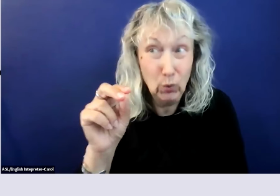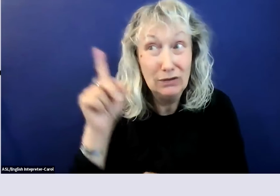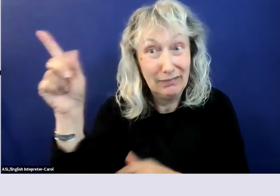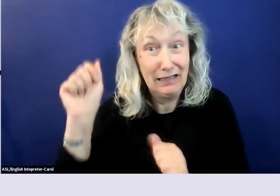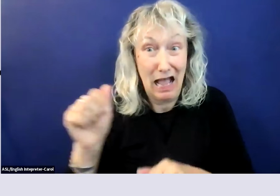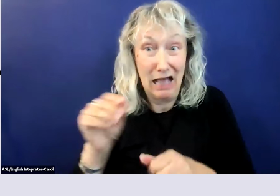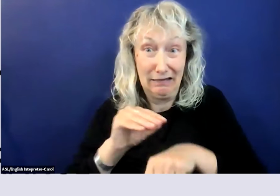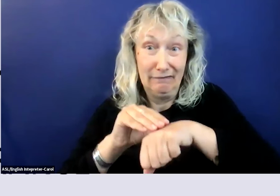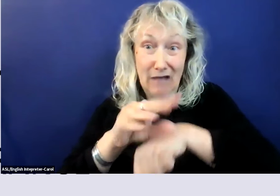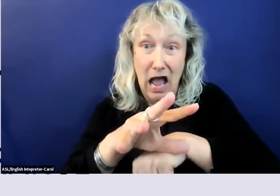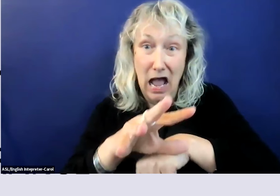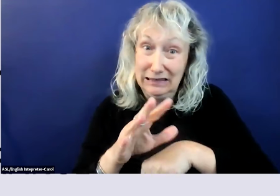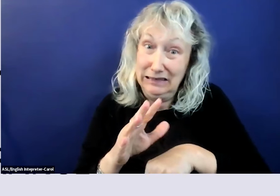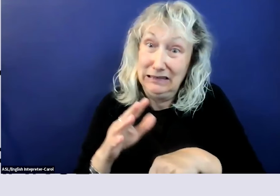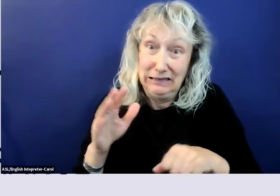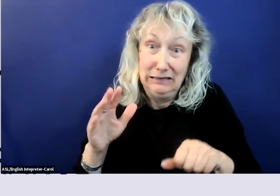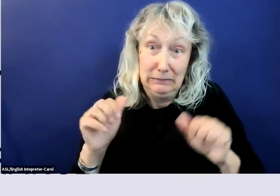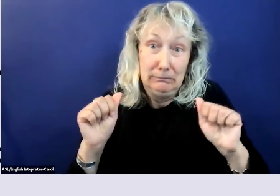Next slide, please.